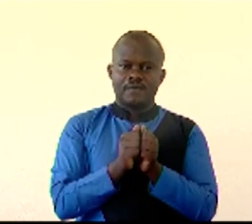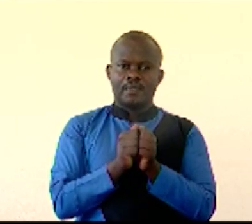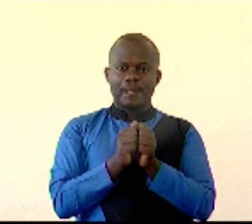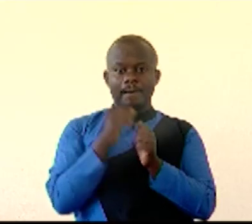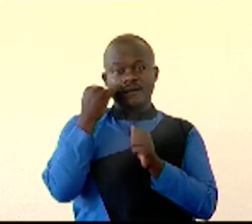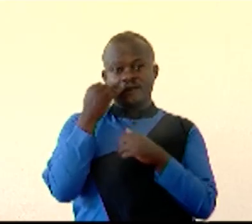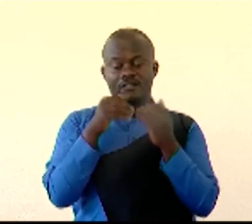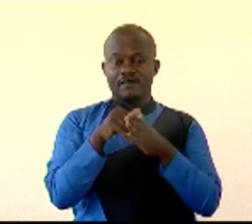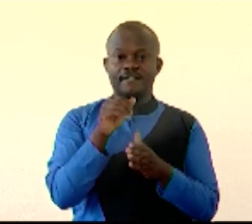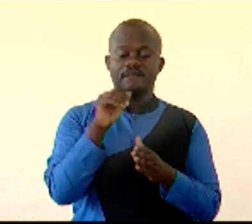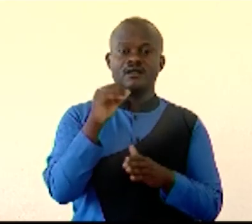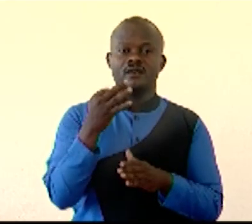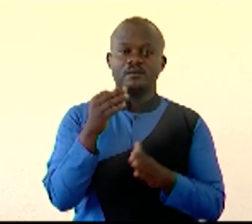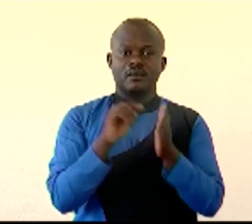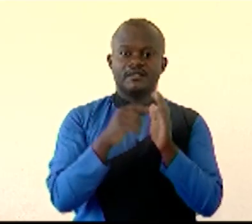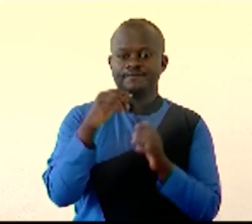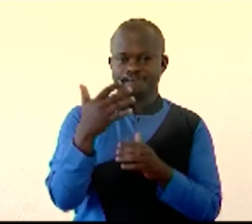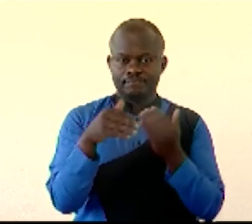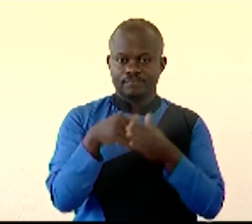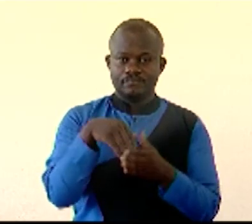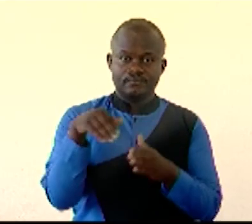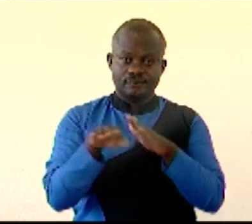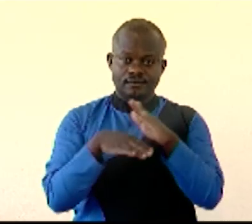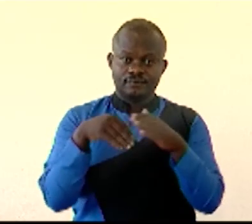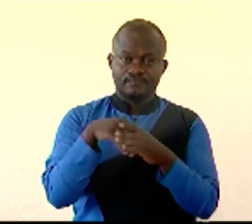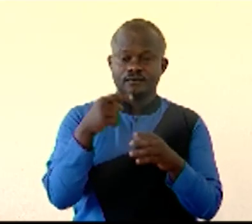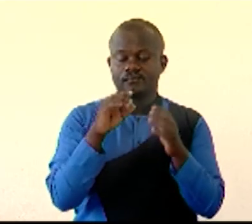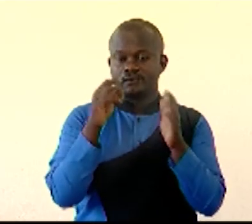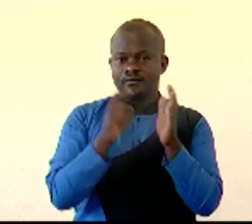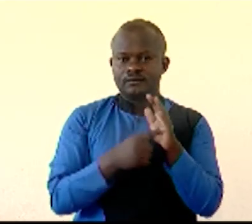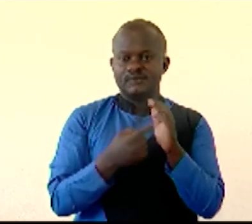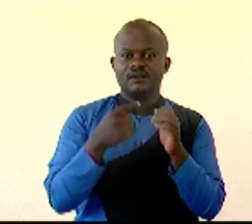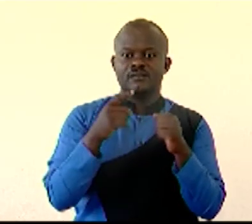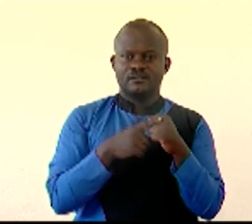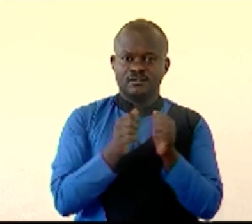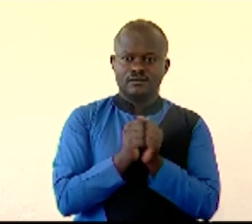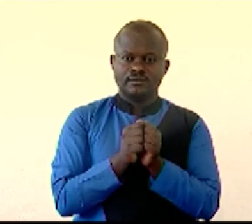If 0.50 mole of copper is added to 1.5 mole of silver nitrate,